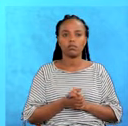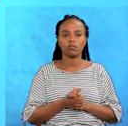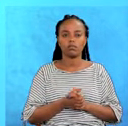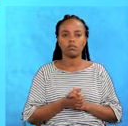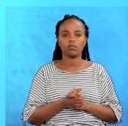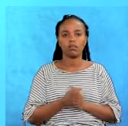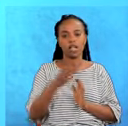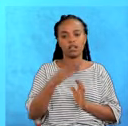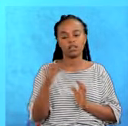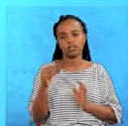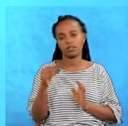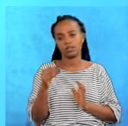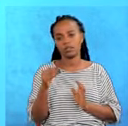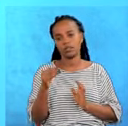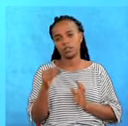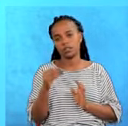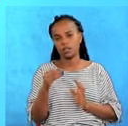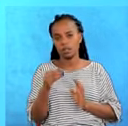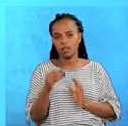And